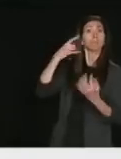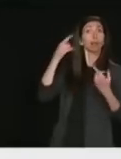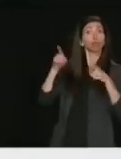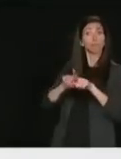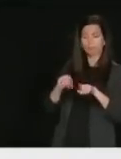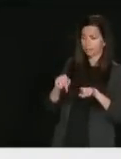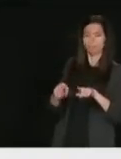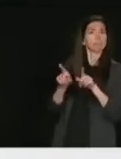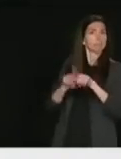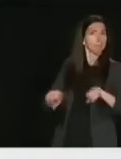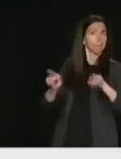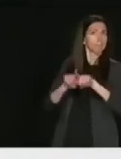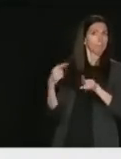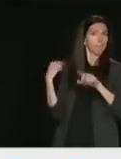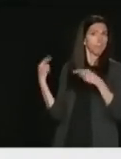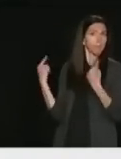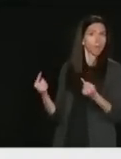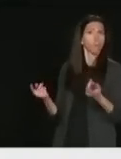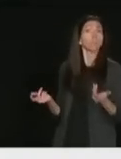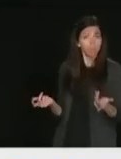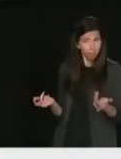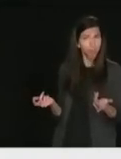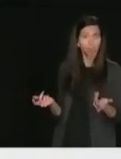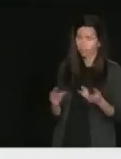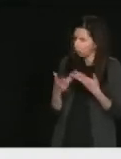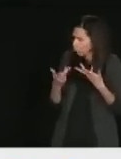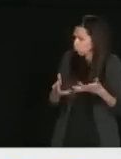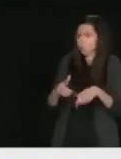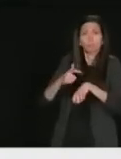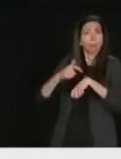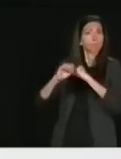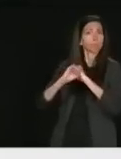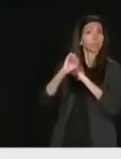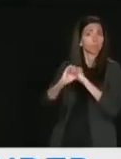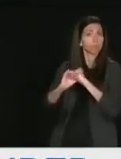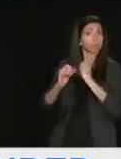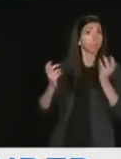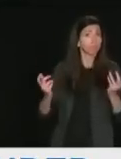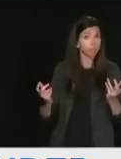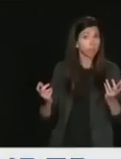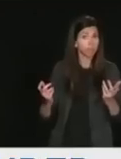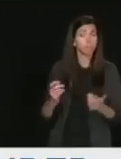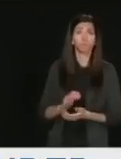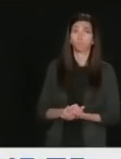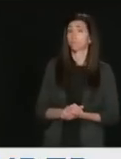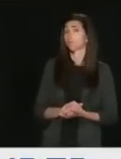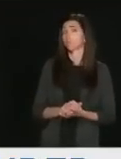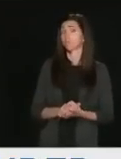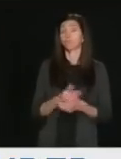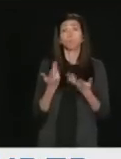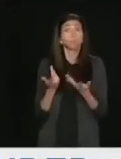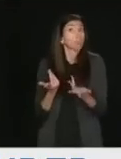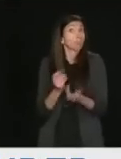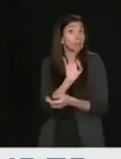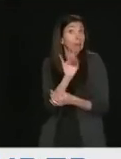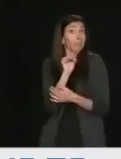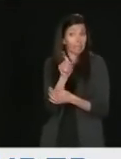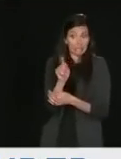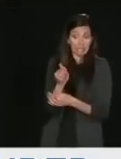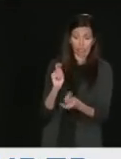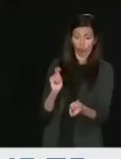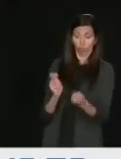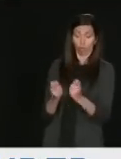little discussions to see if there's some little changes that must be made. But for now, it's the same